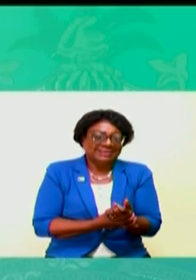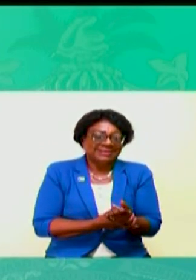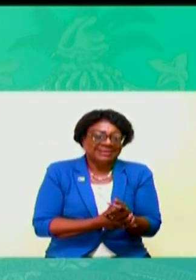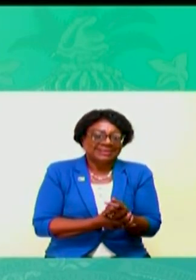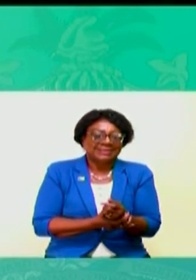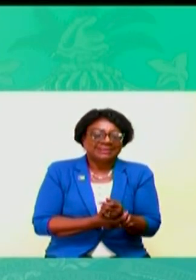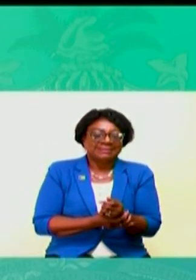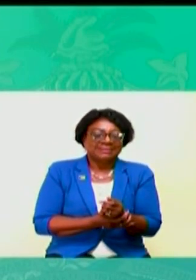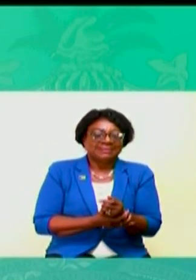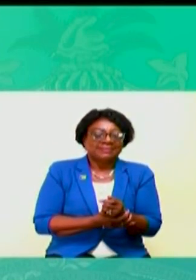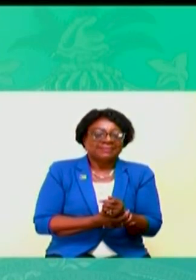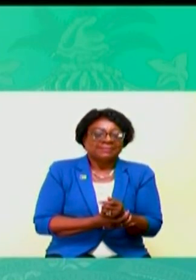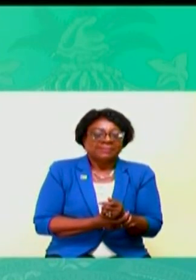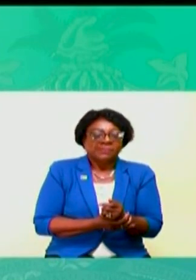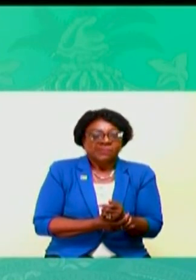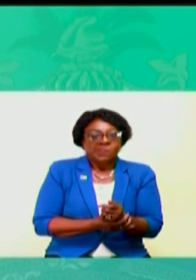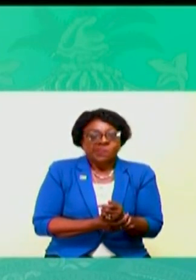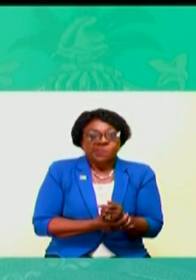Who does it look like?